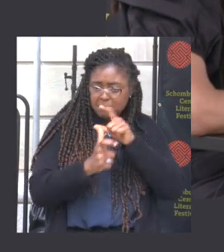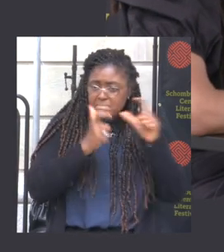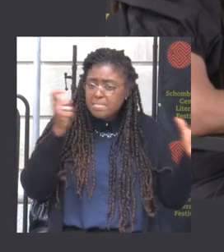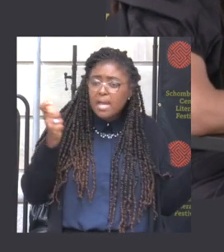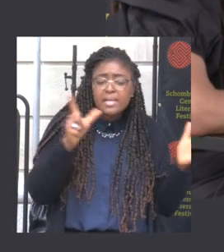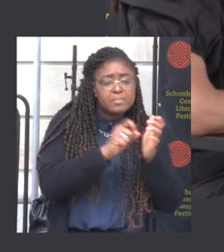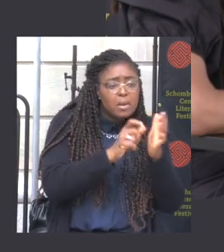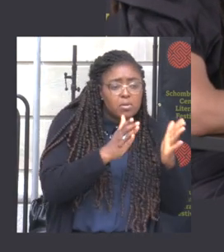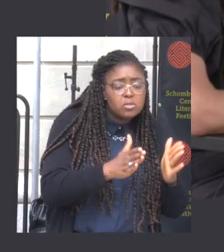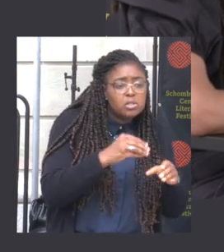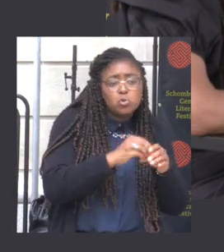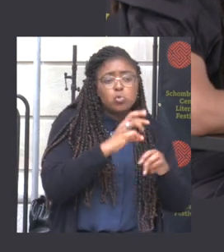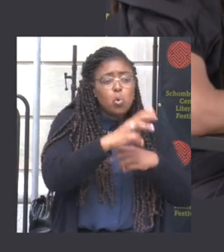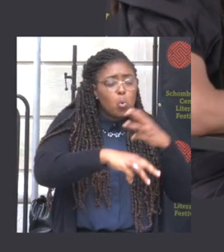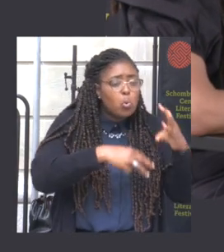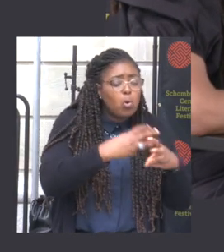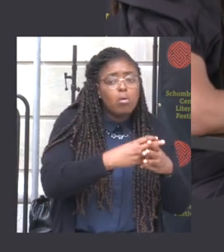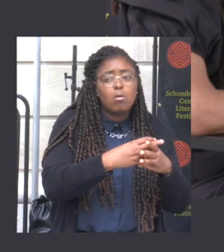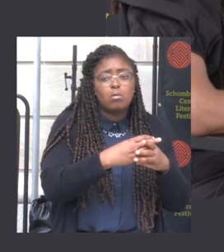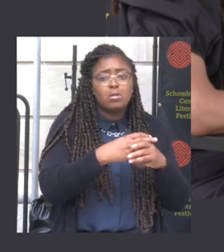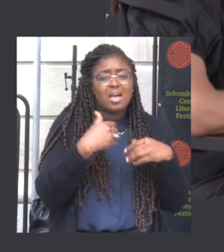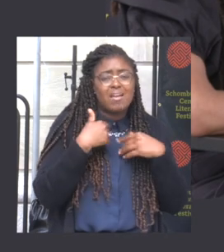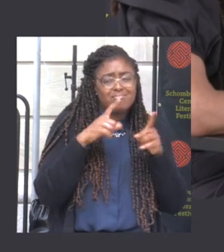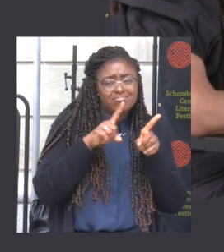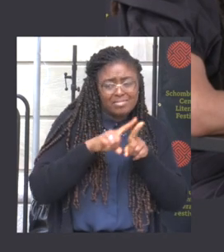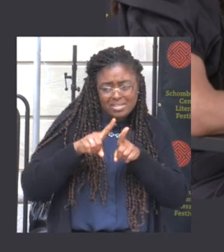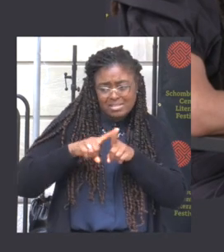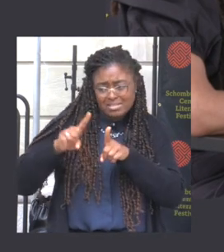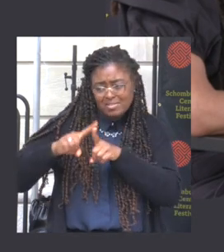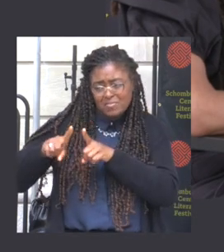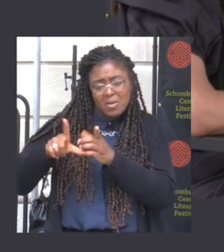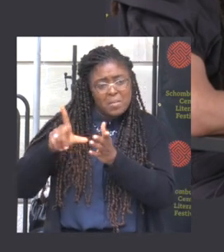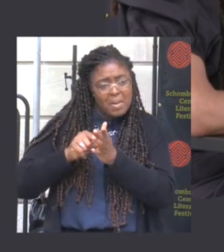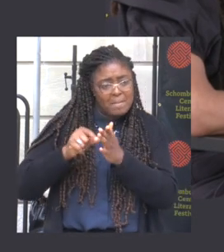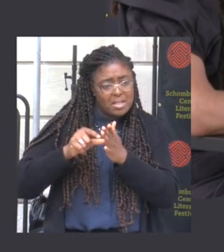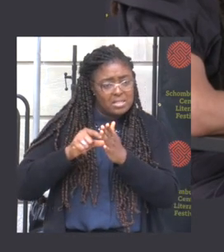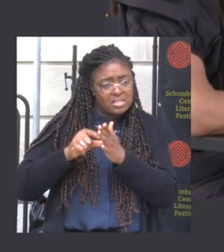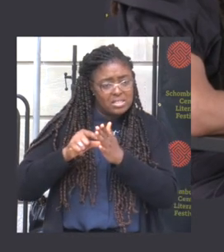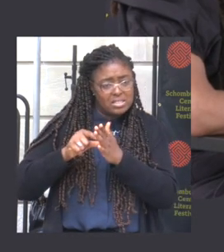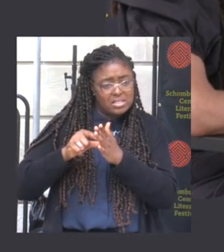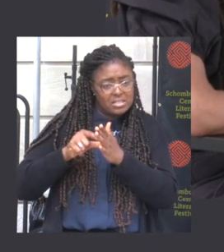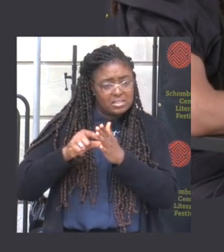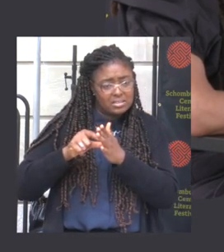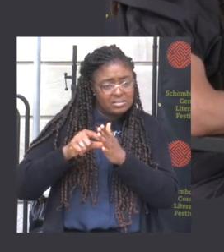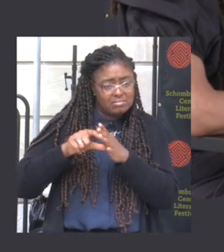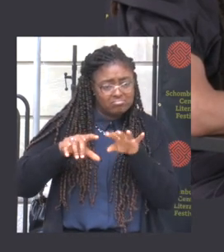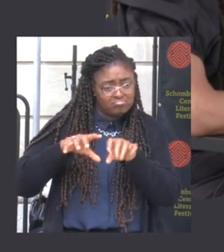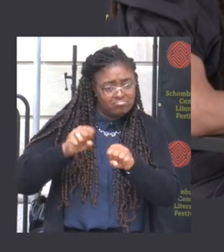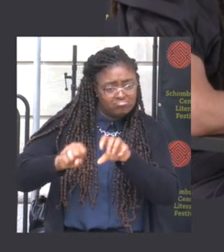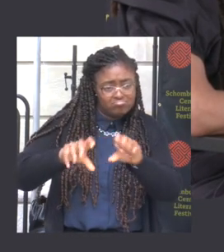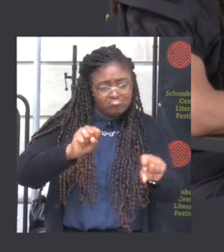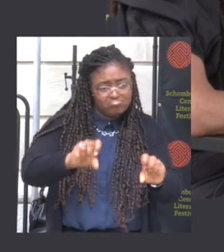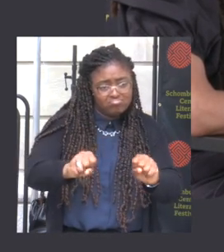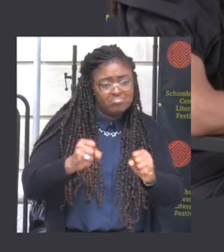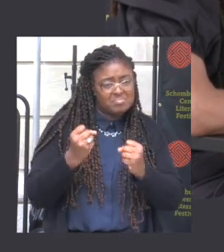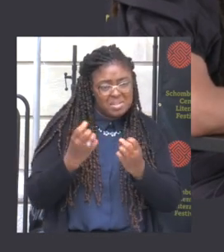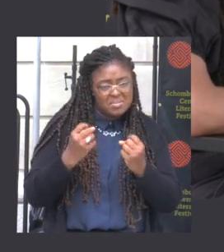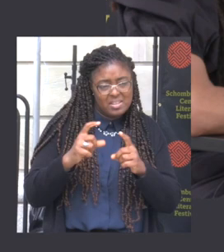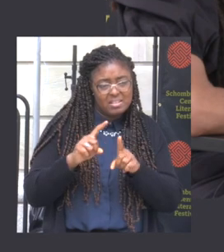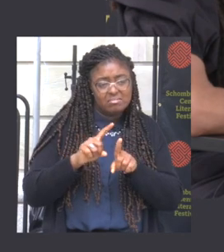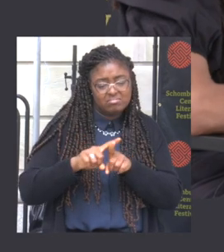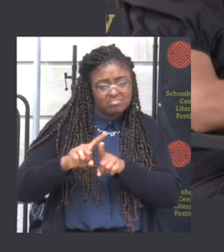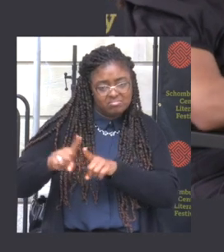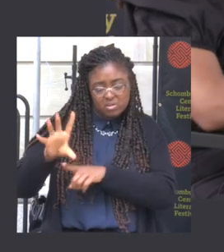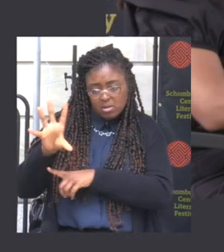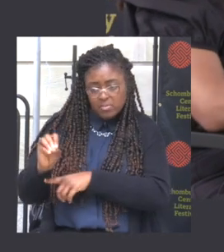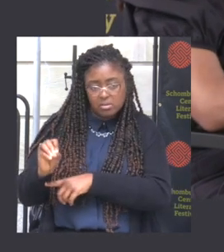and acquired a lot of, you know, different publishing houses. And no disrespect, but I just think that we don't need to have, like,